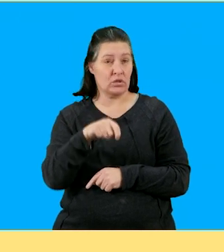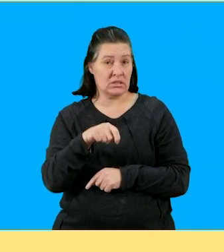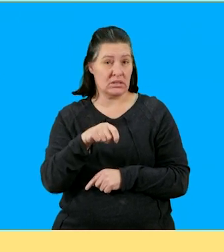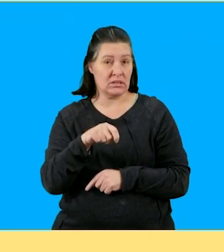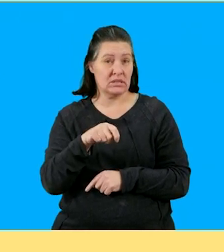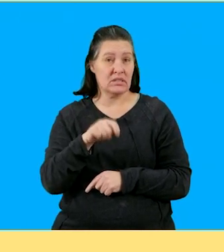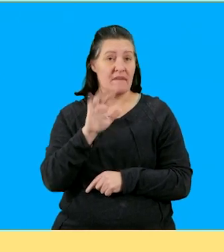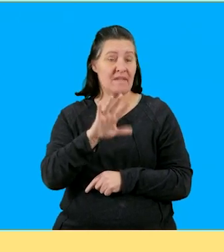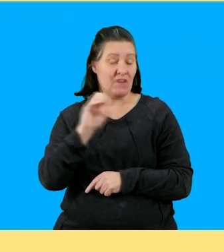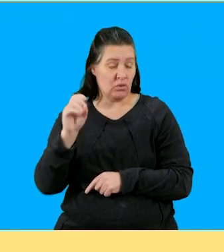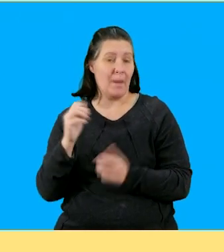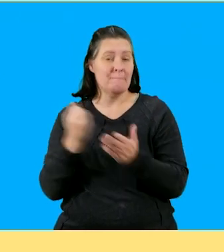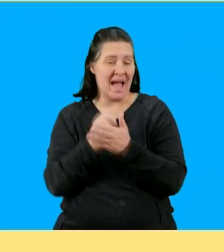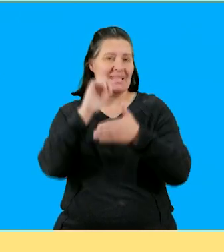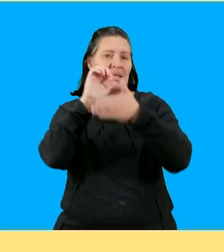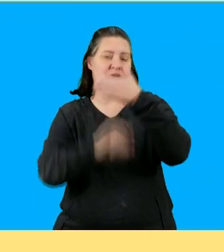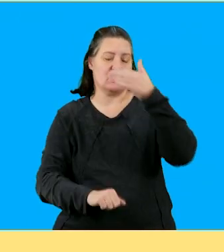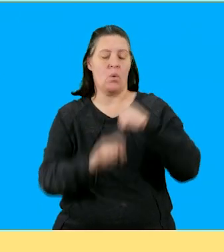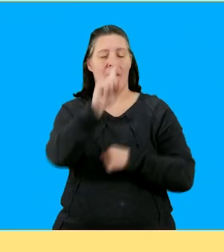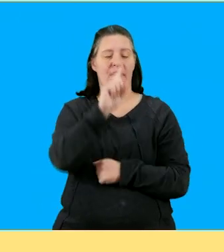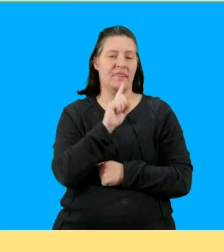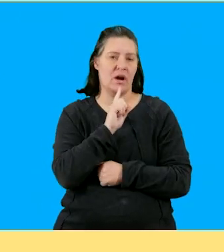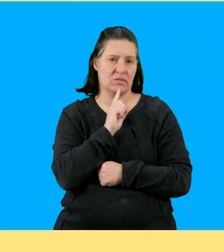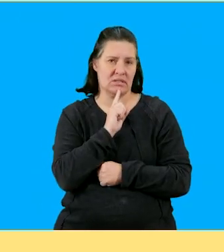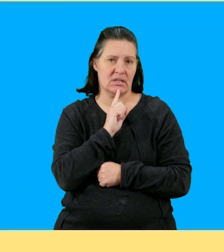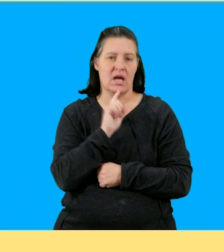to come and subtract 1,300.